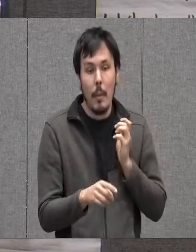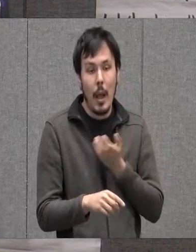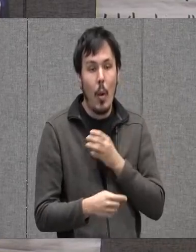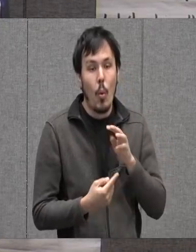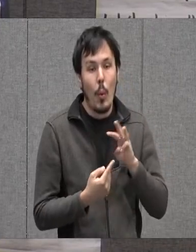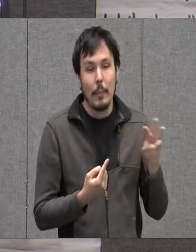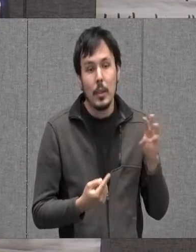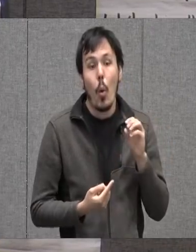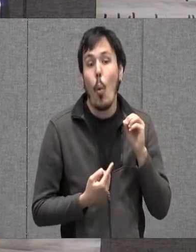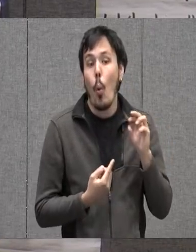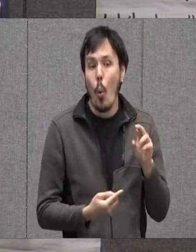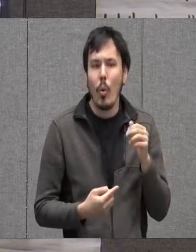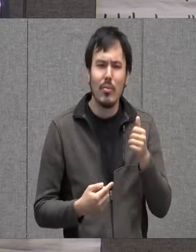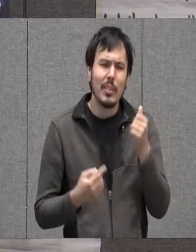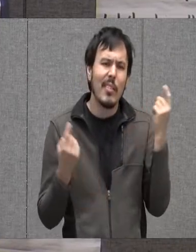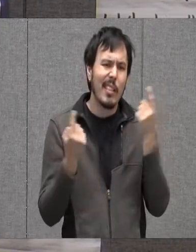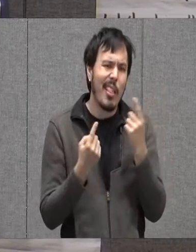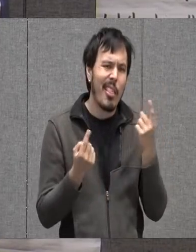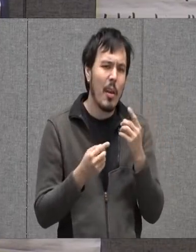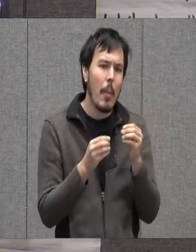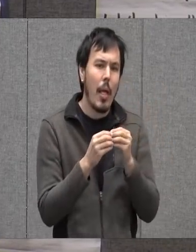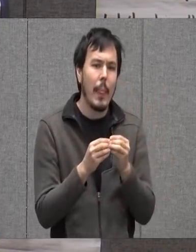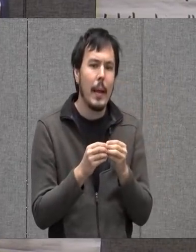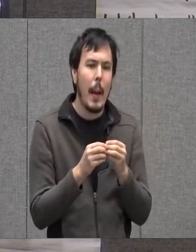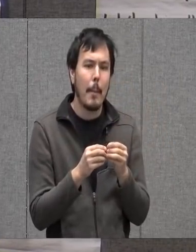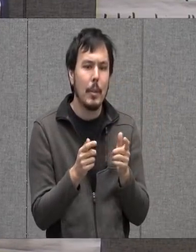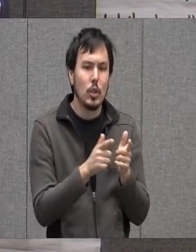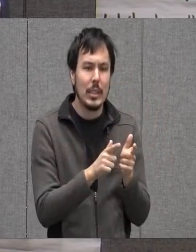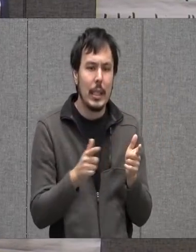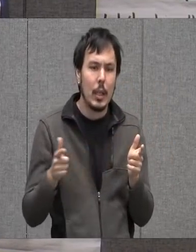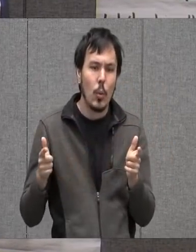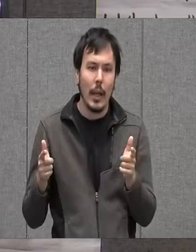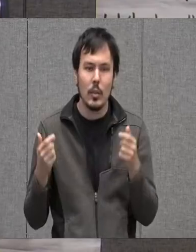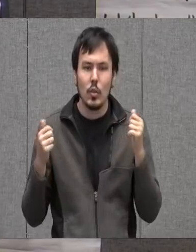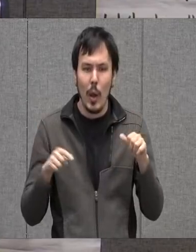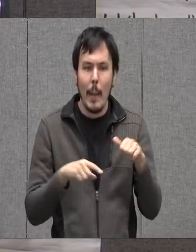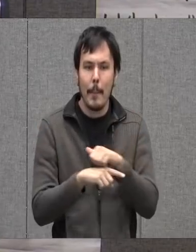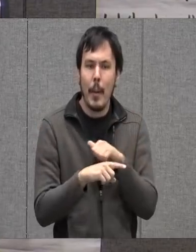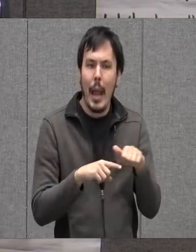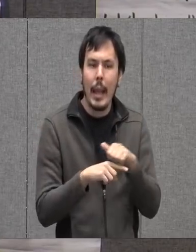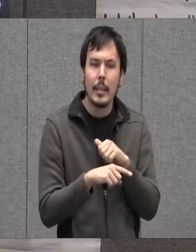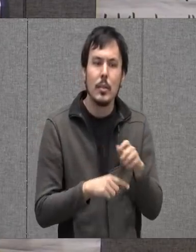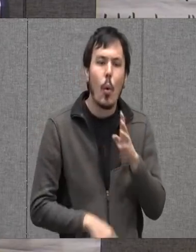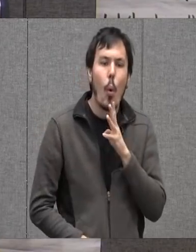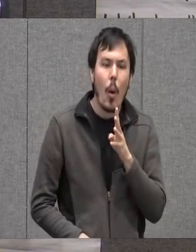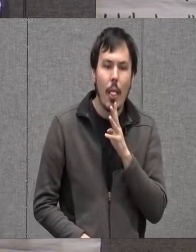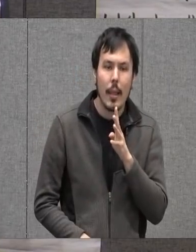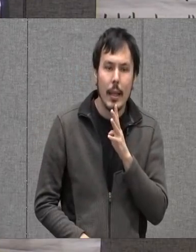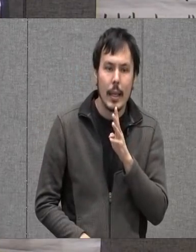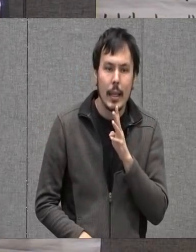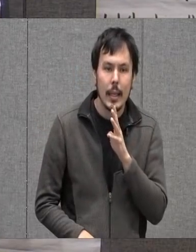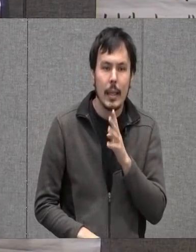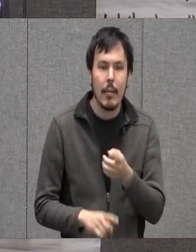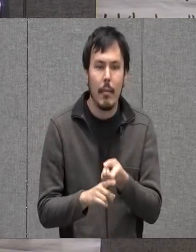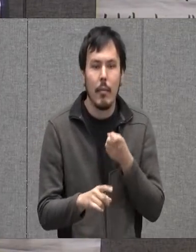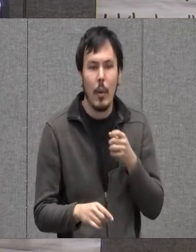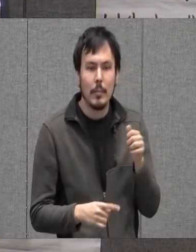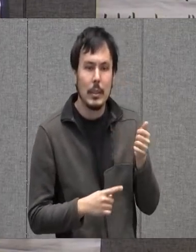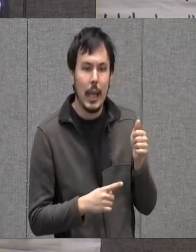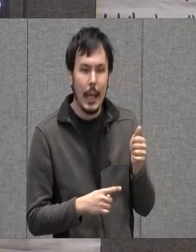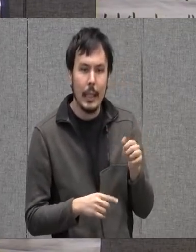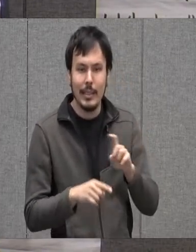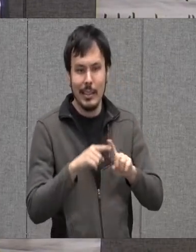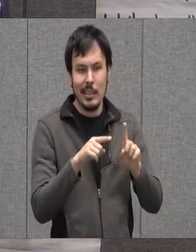can just think about those number sequences and just try to practice them orally, counting forward and backwards by 10 from different